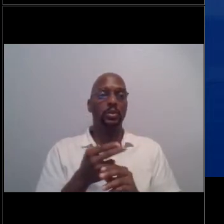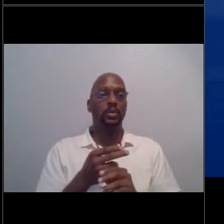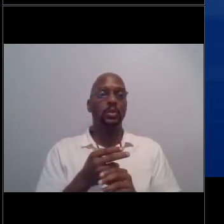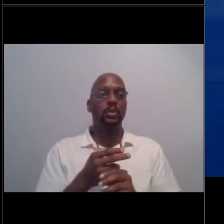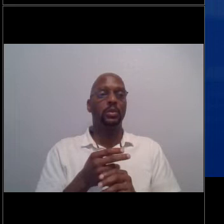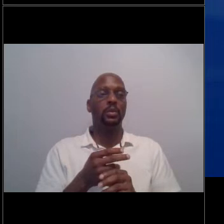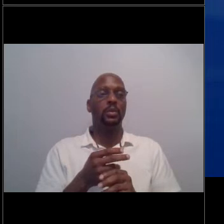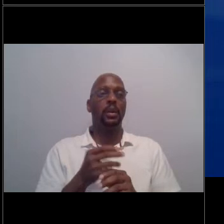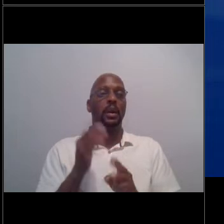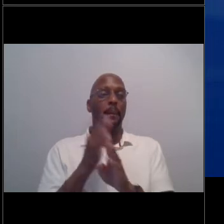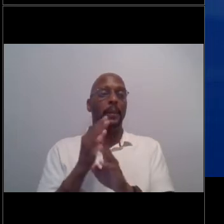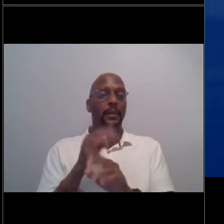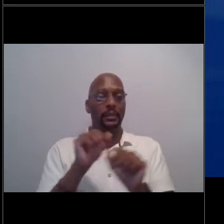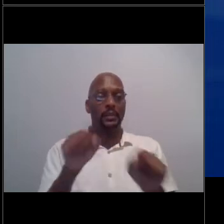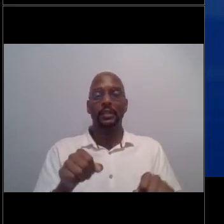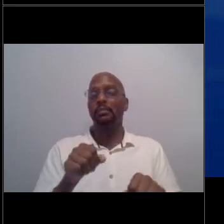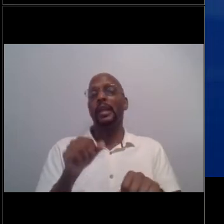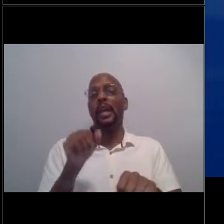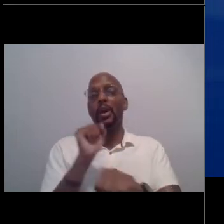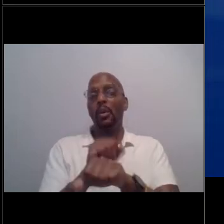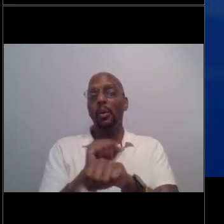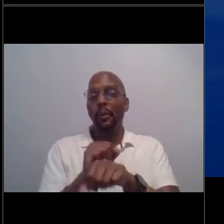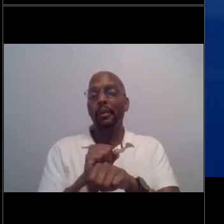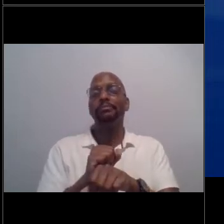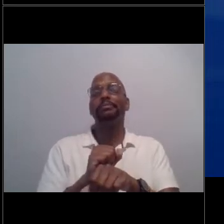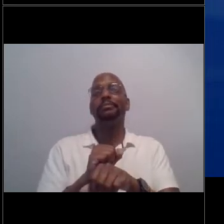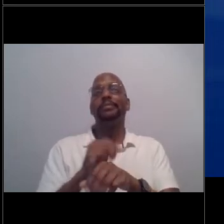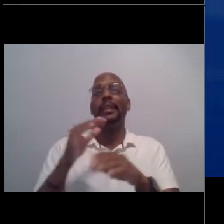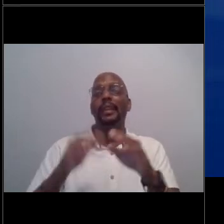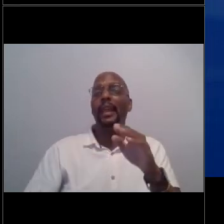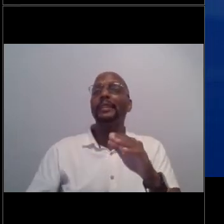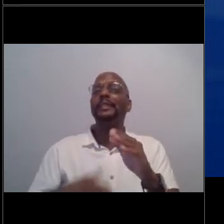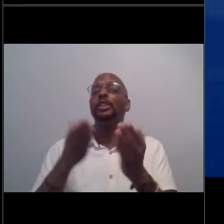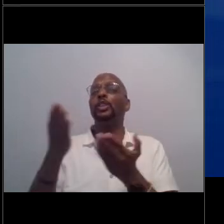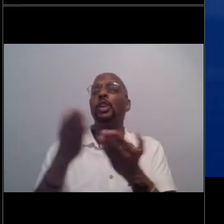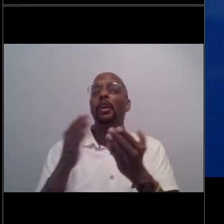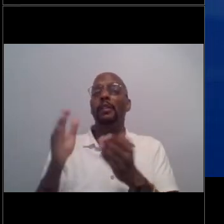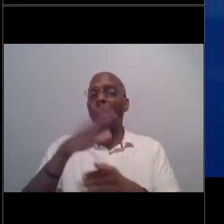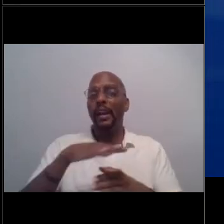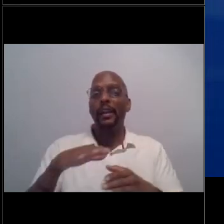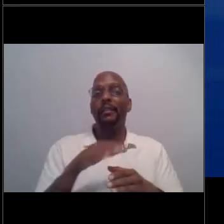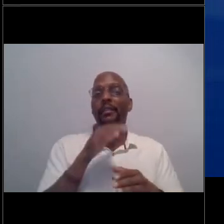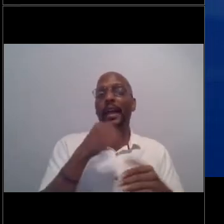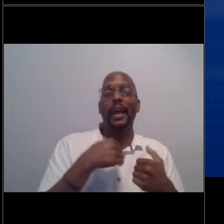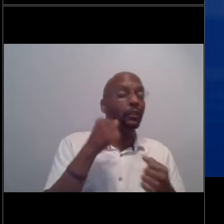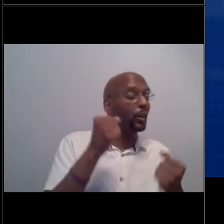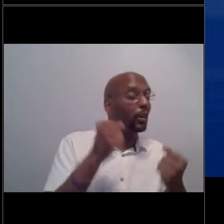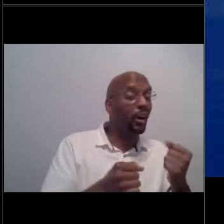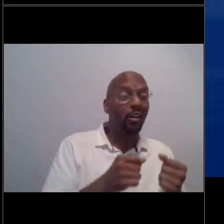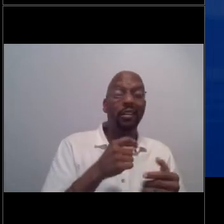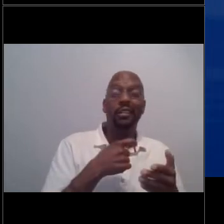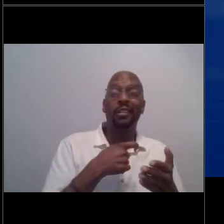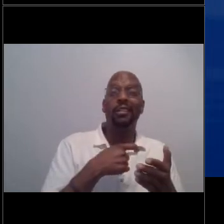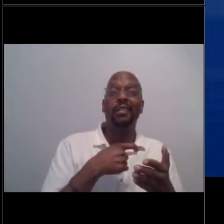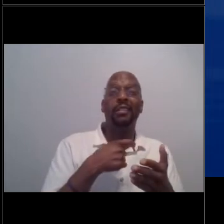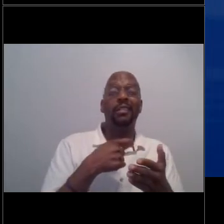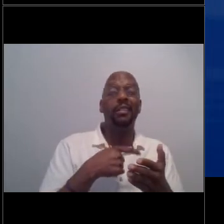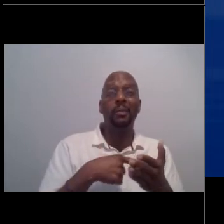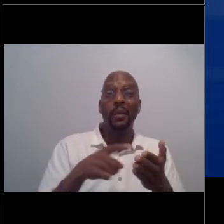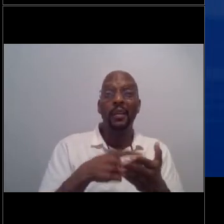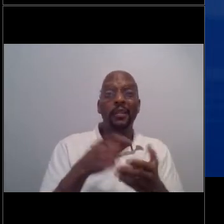collar folks from underserved areas and folks that just don't have a car and cannot afford a car. There was a